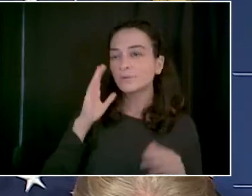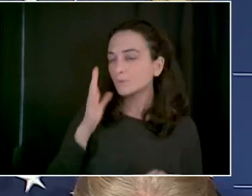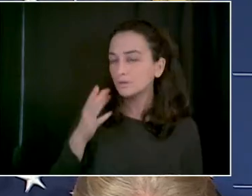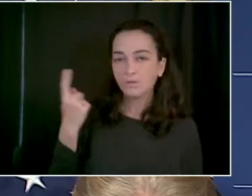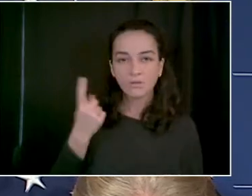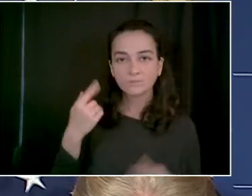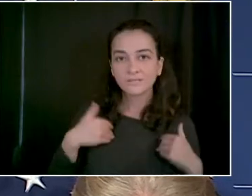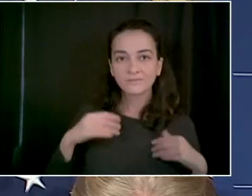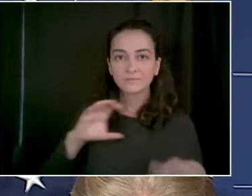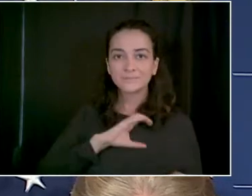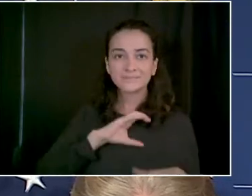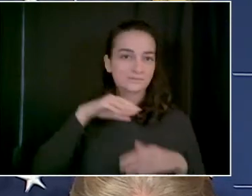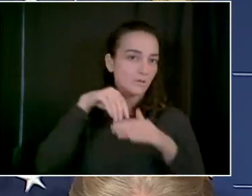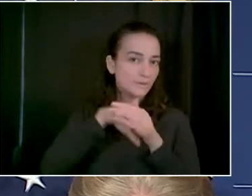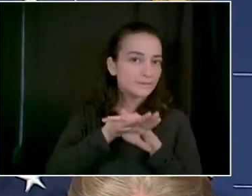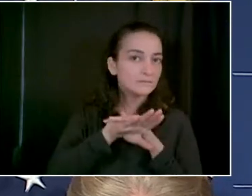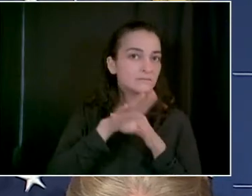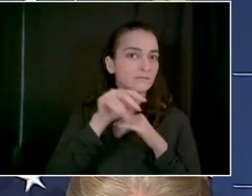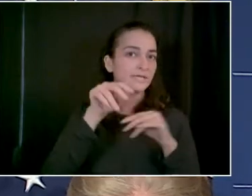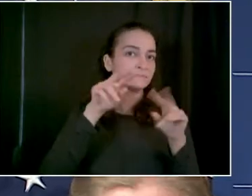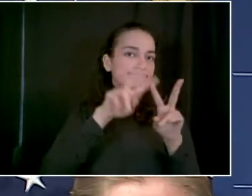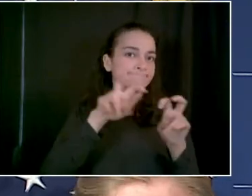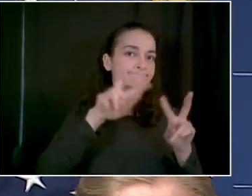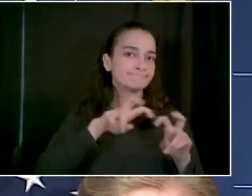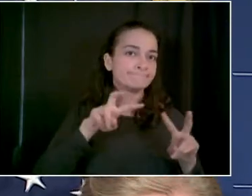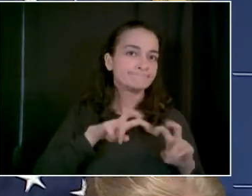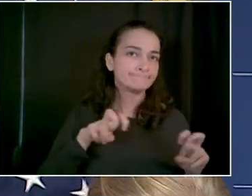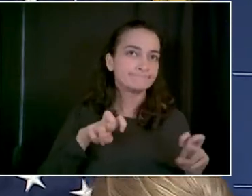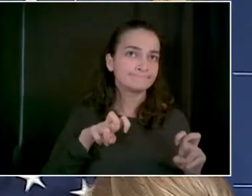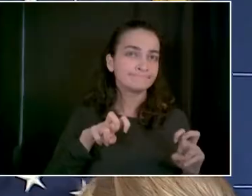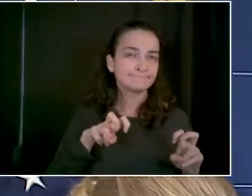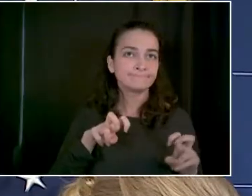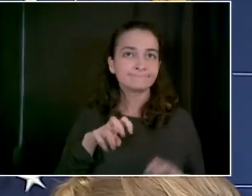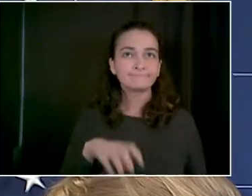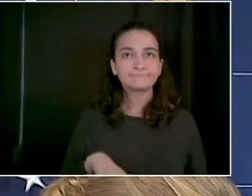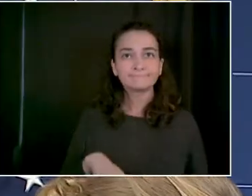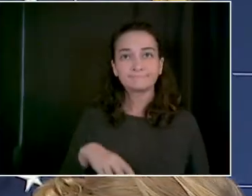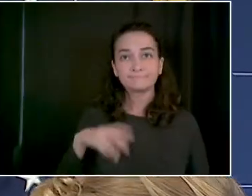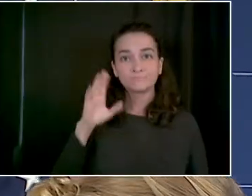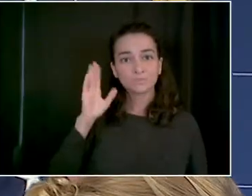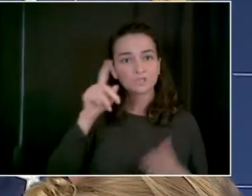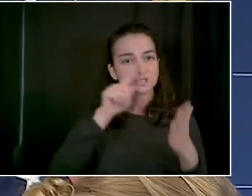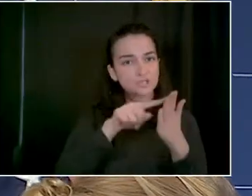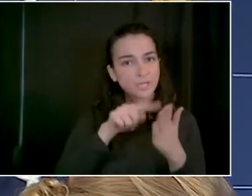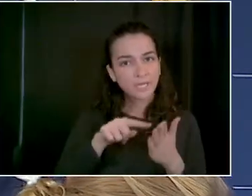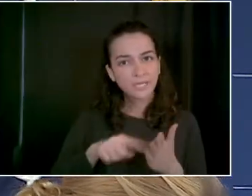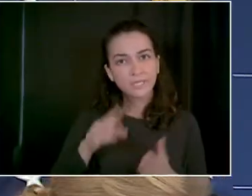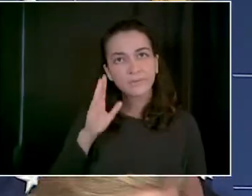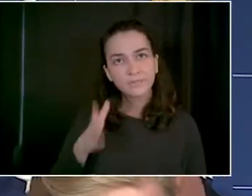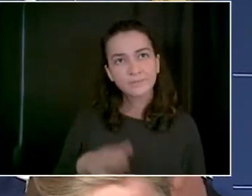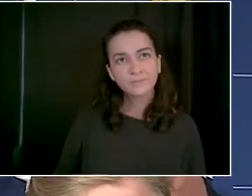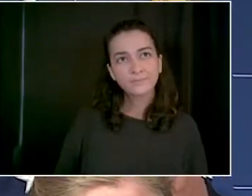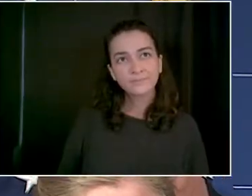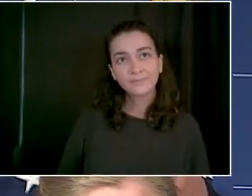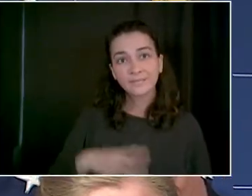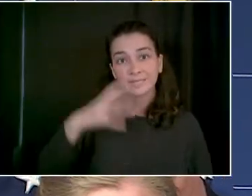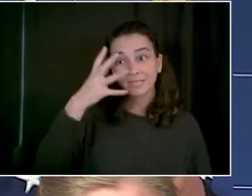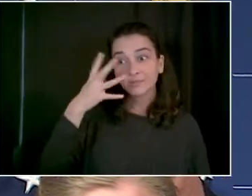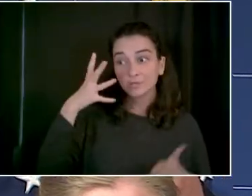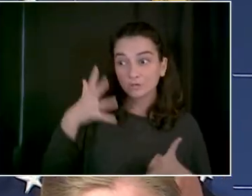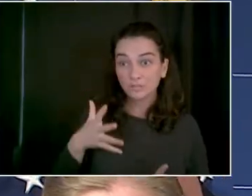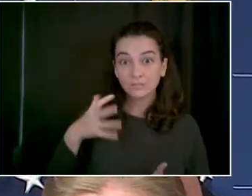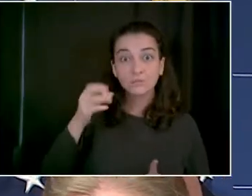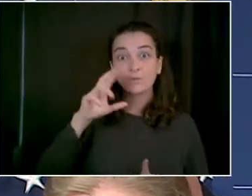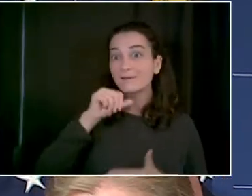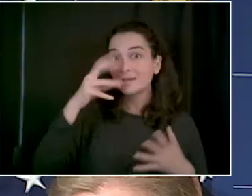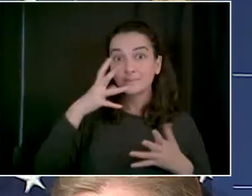needed, we're going to look at that and make sure that we respond accordingly. Take a few more on this,